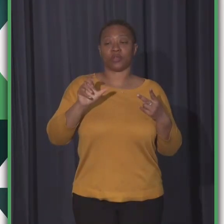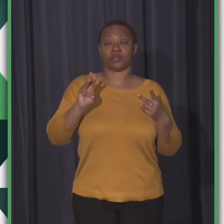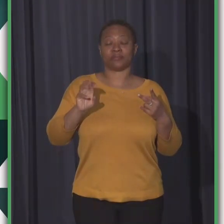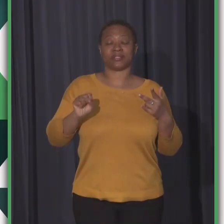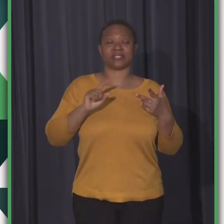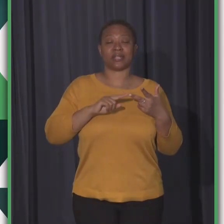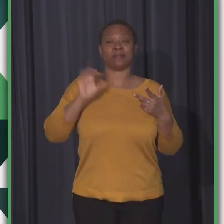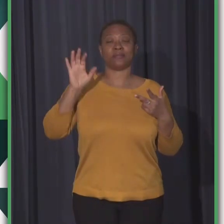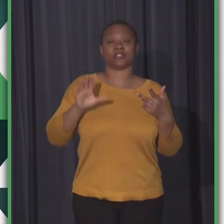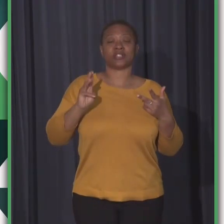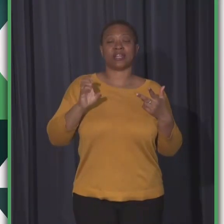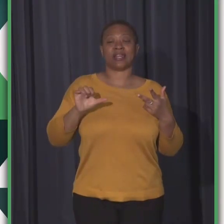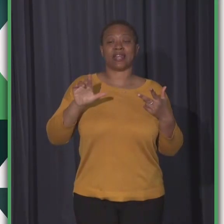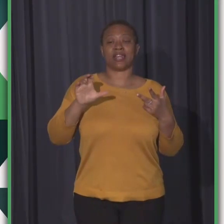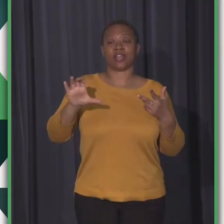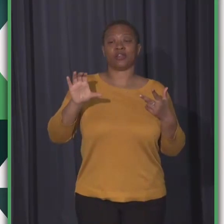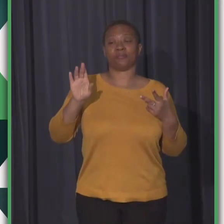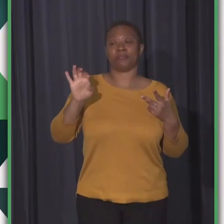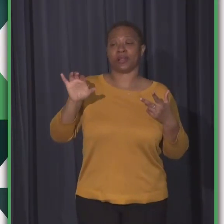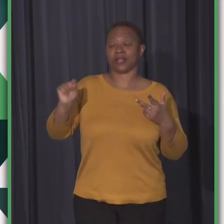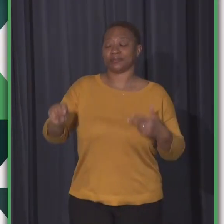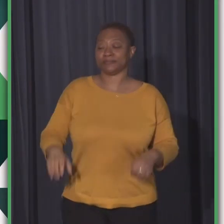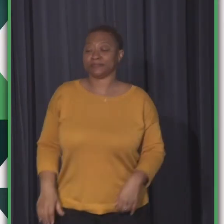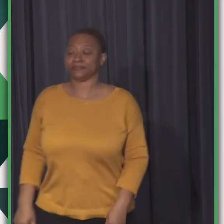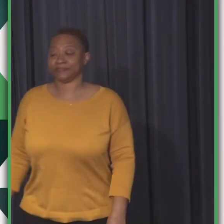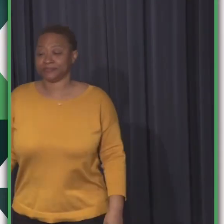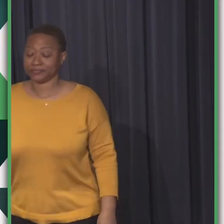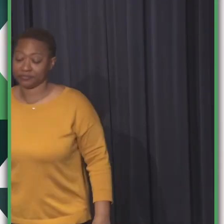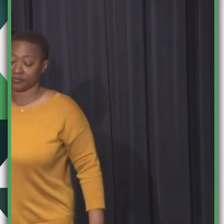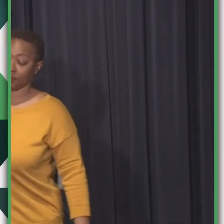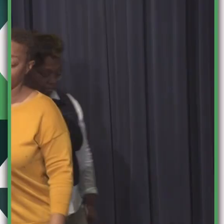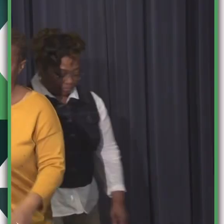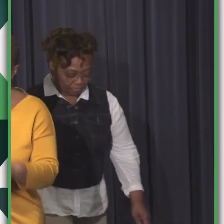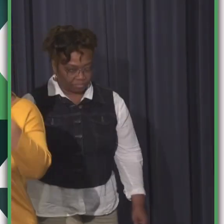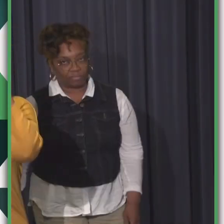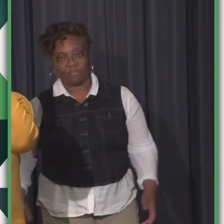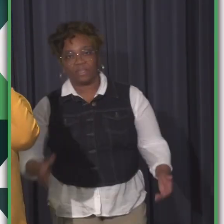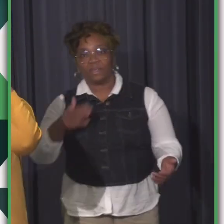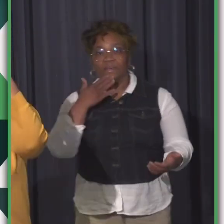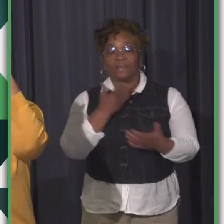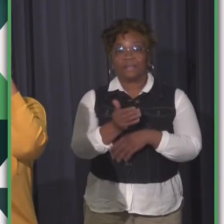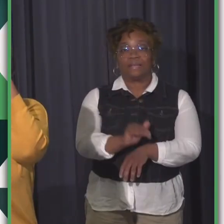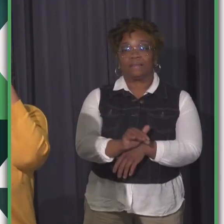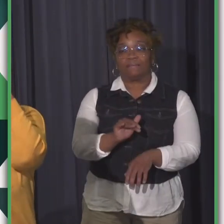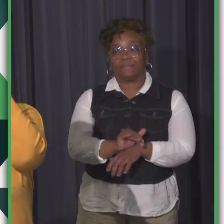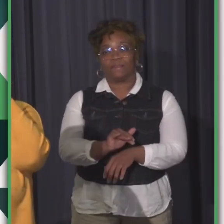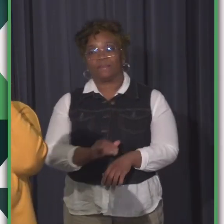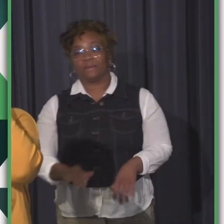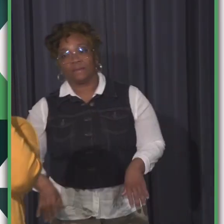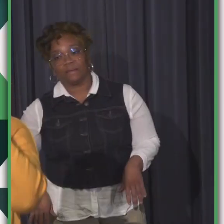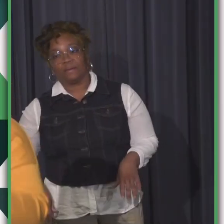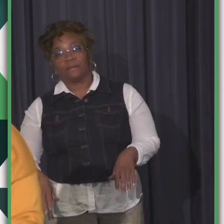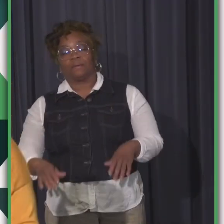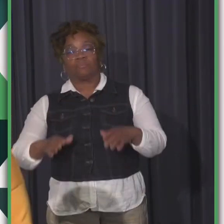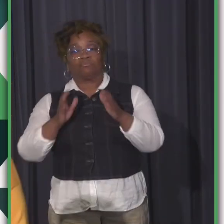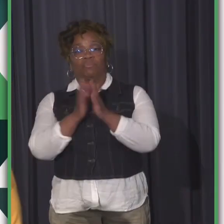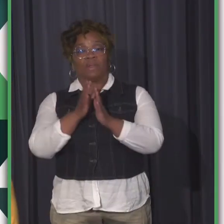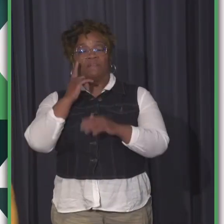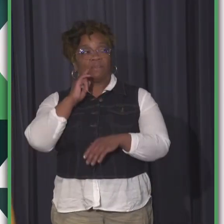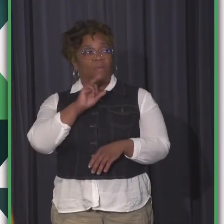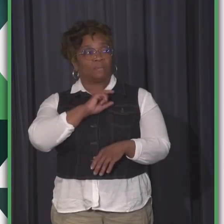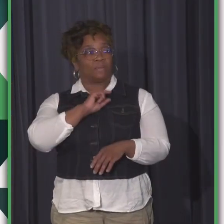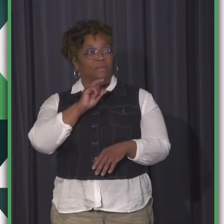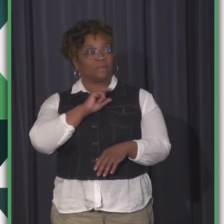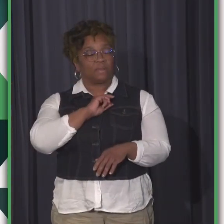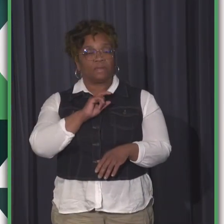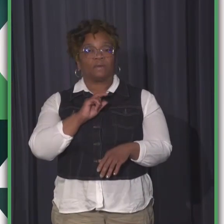Blunt. Good evening. Good evening. Prayers to those officers that whatever incident that happened today, it's